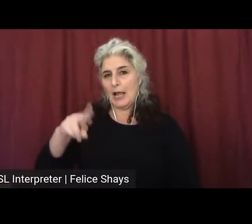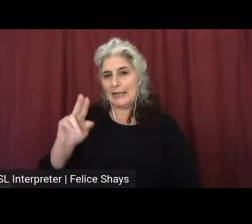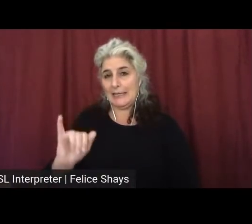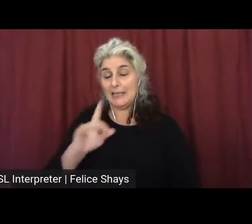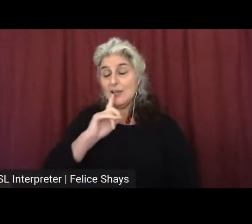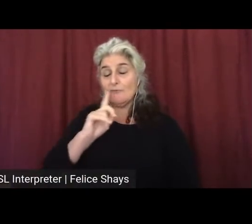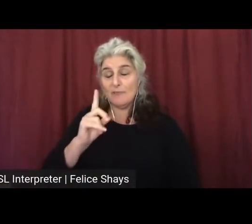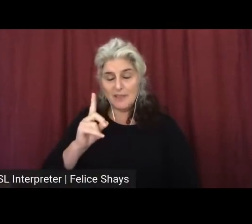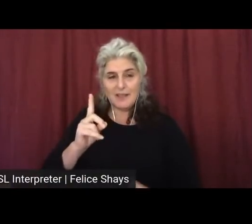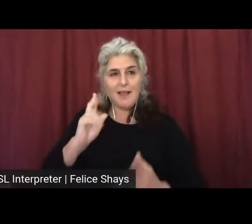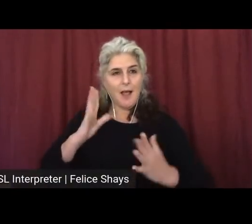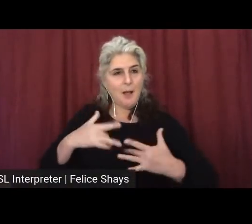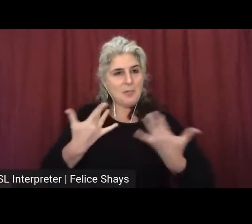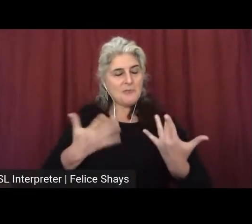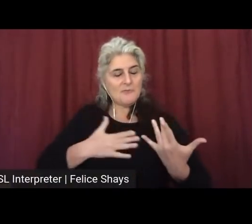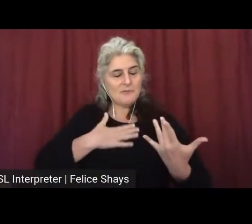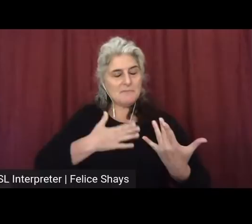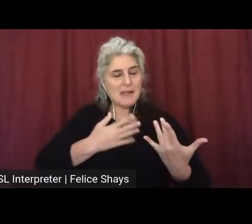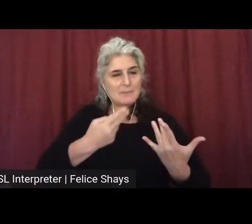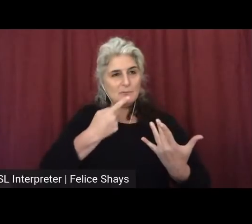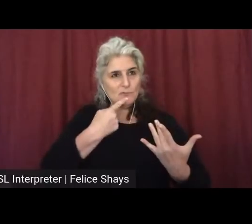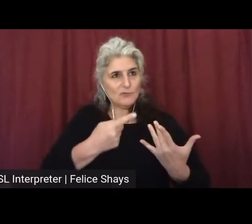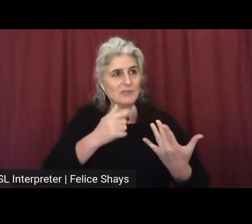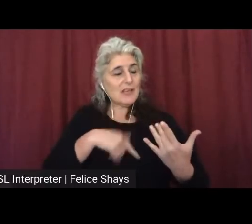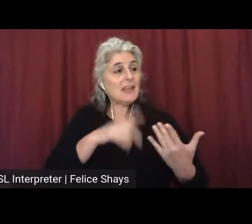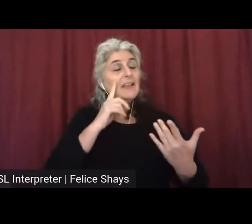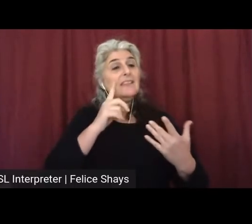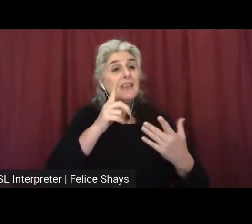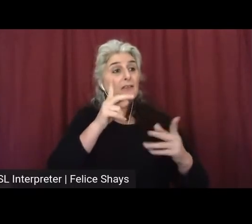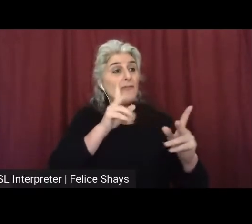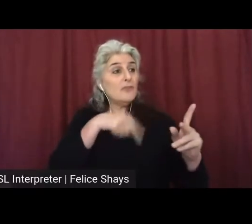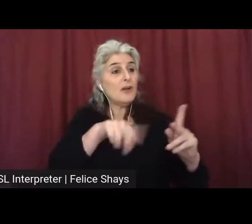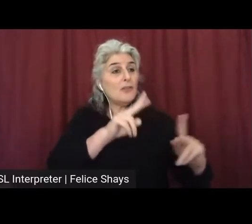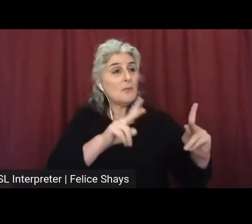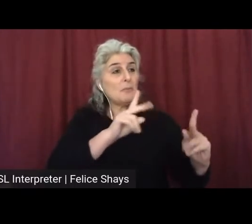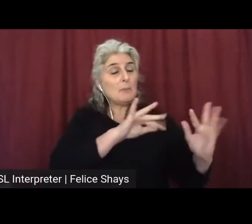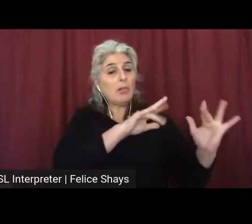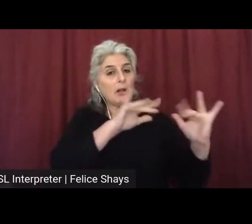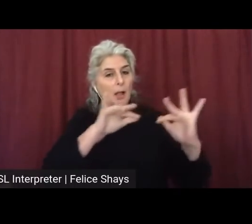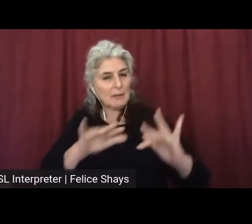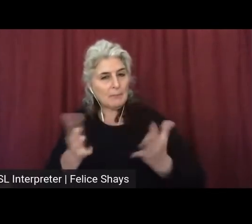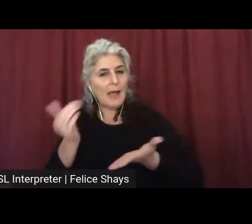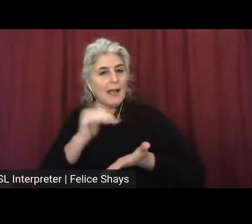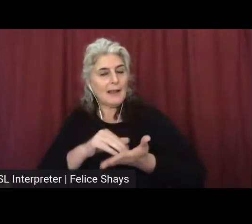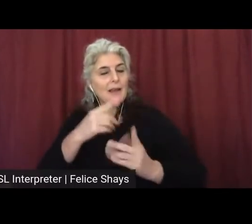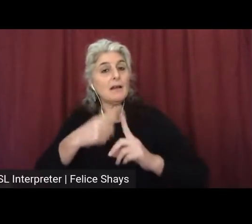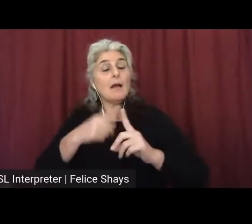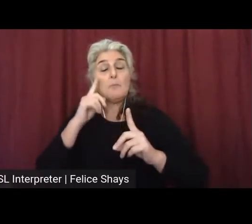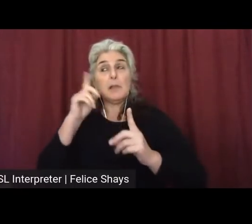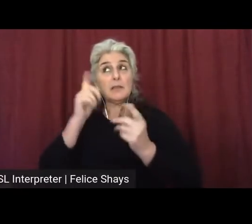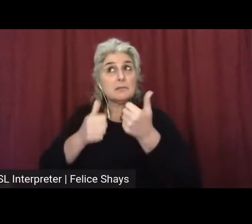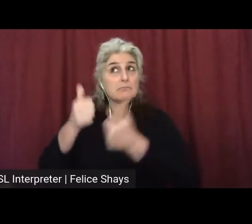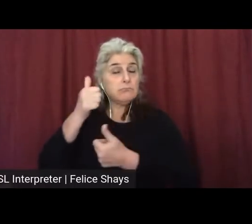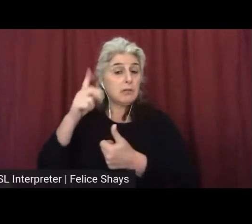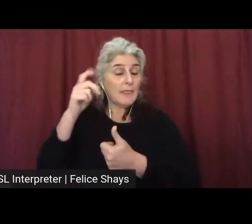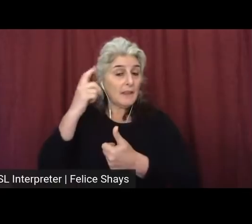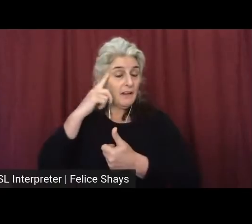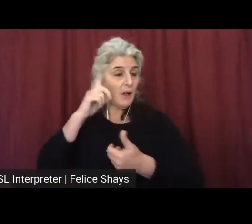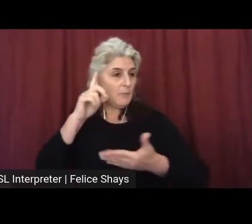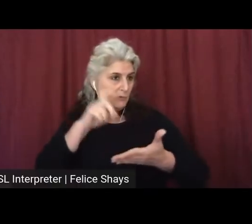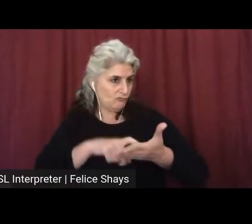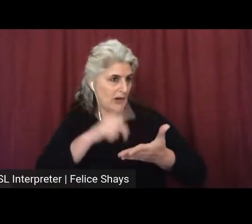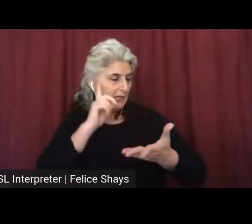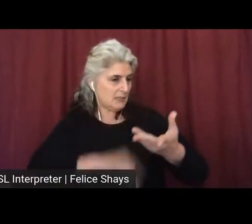Vermont, recognized by the state government. They're starting to teach the language in schools. The language is